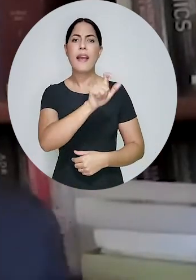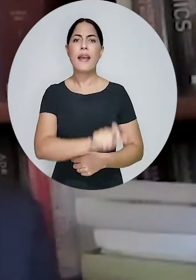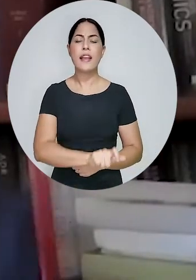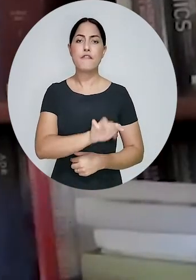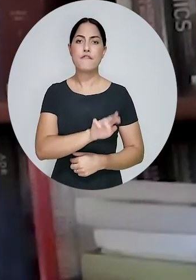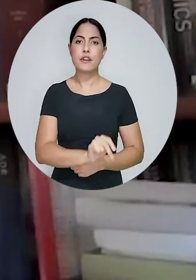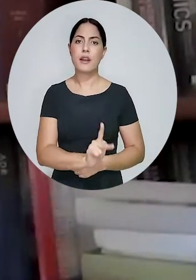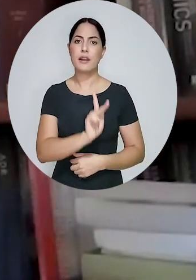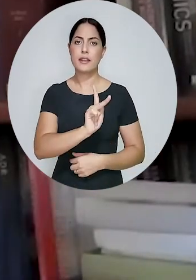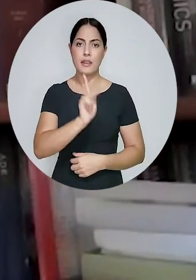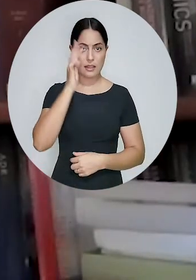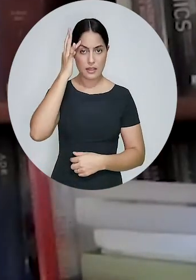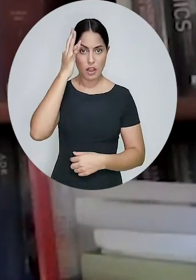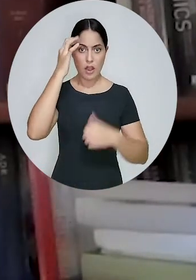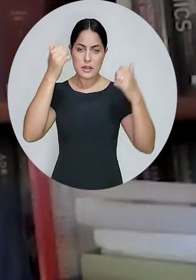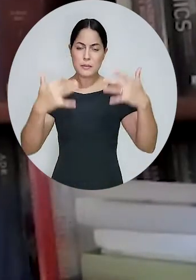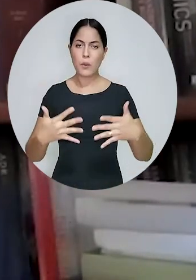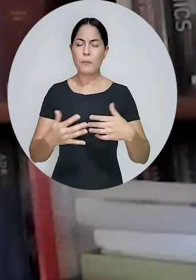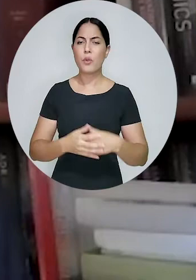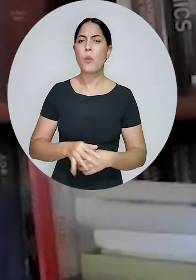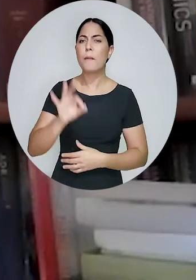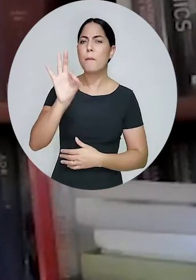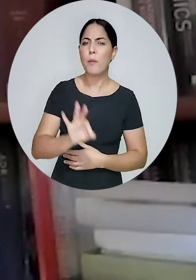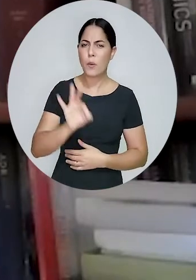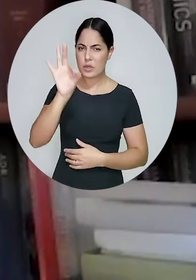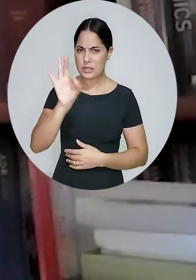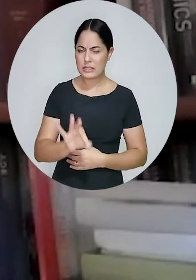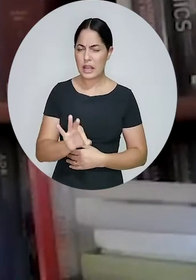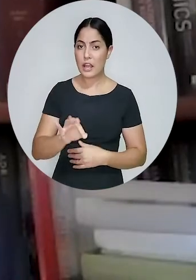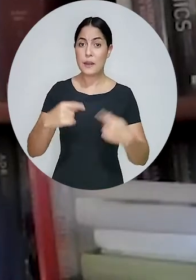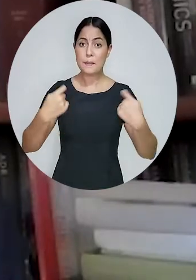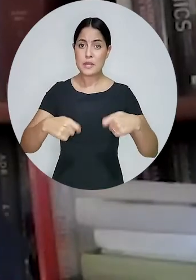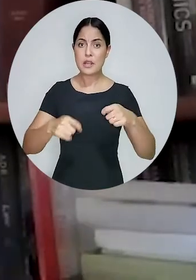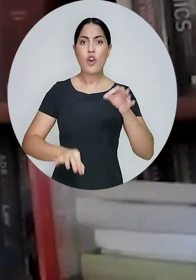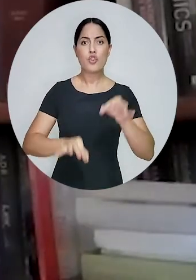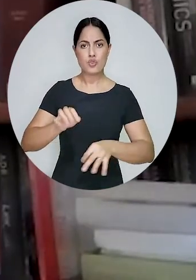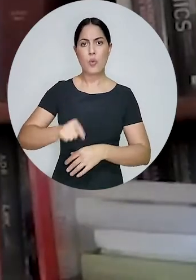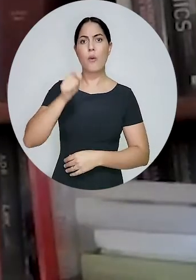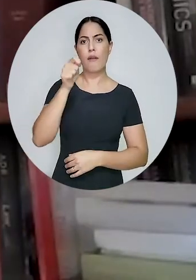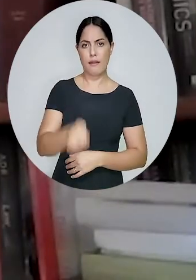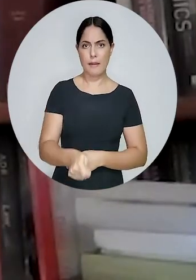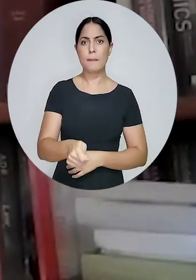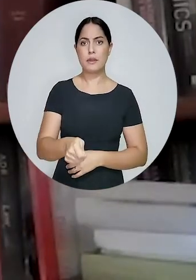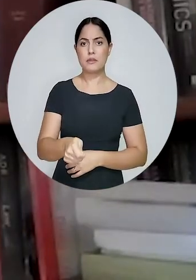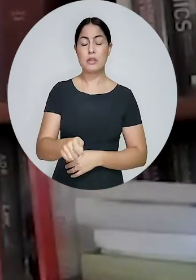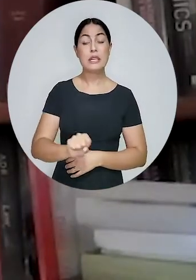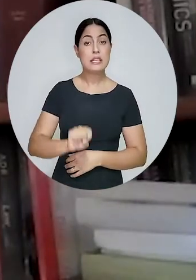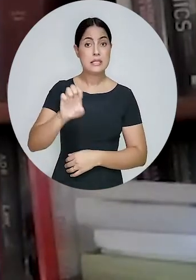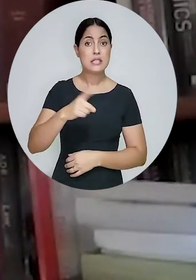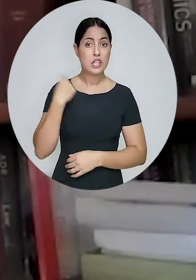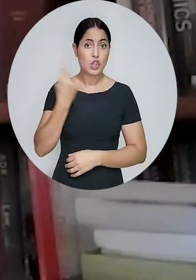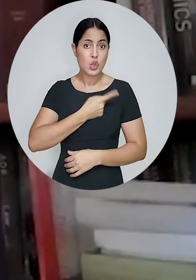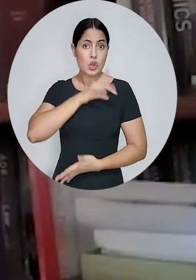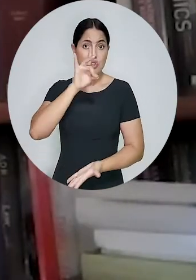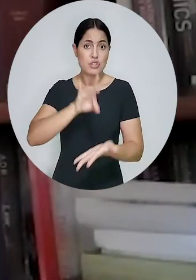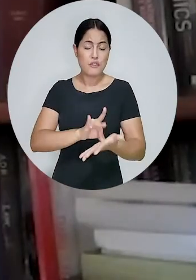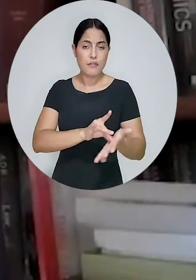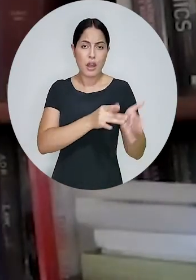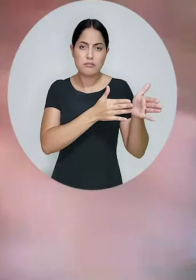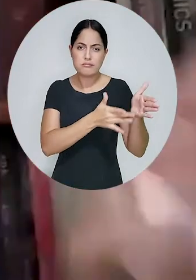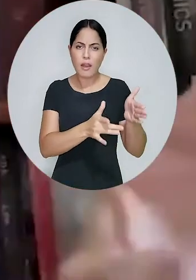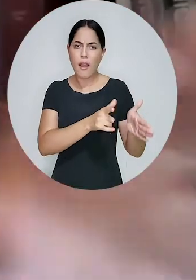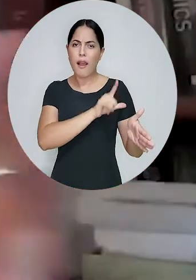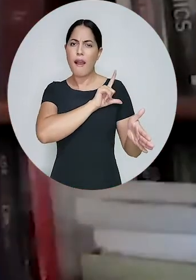So Frank's idea was that only a small percentage of the cases should be on track for trial. And